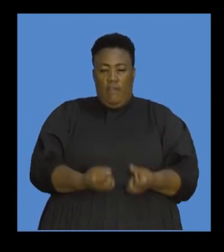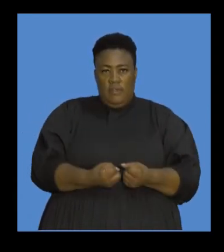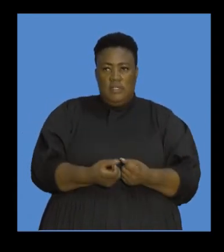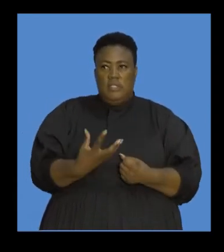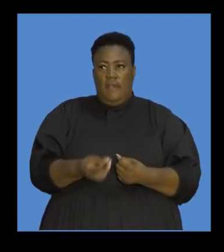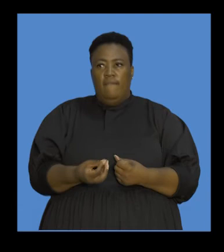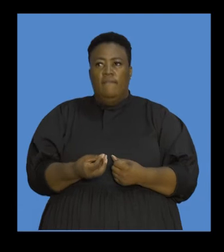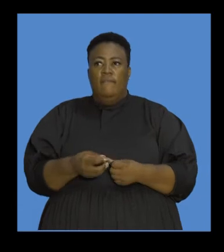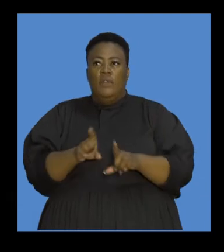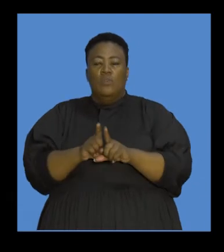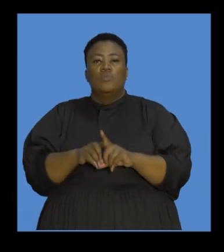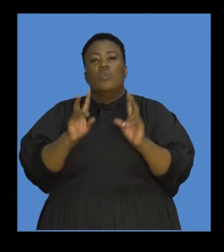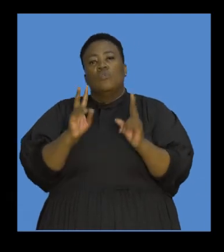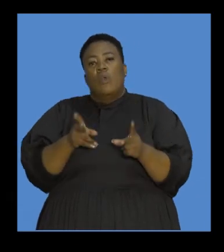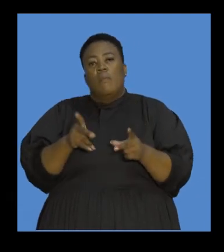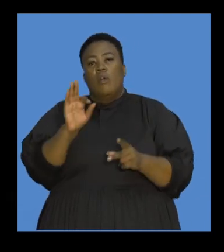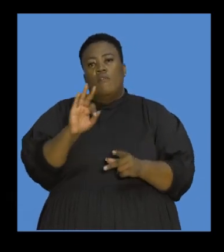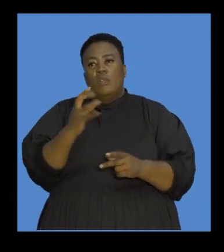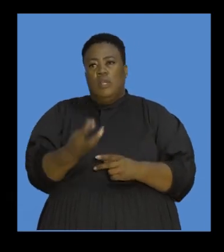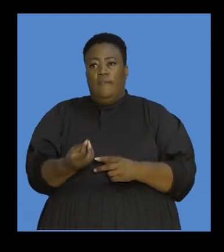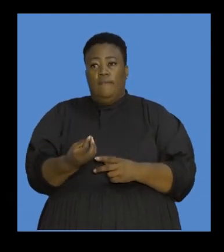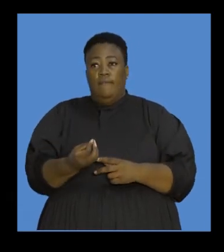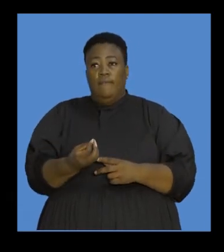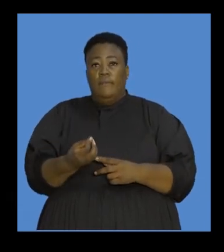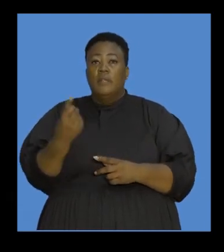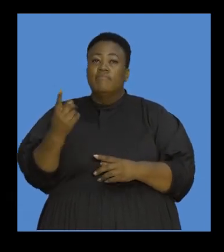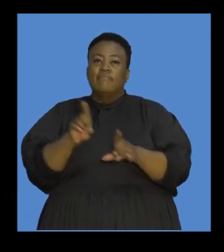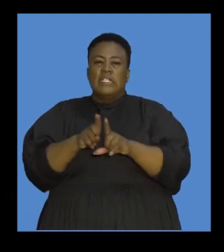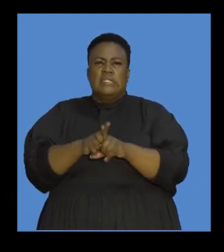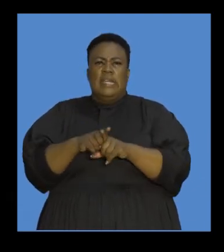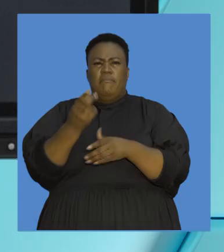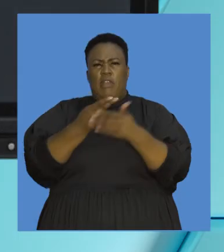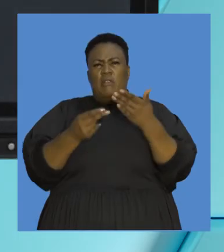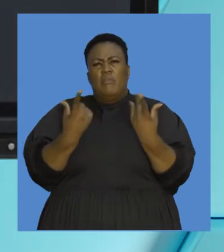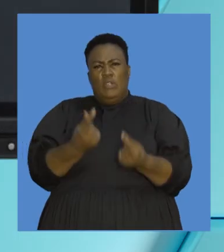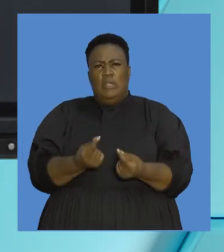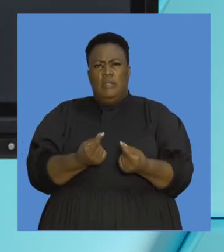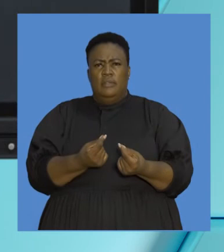And we still have the normal force. In fact, it's exactly the same